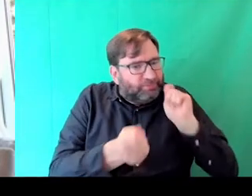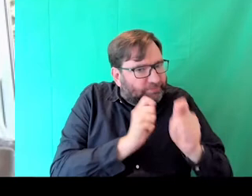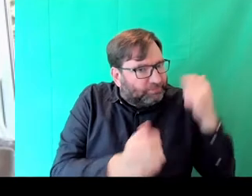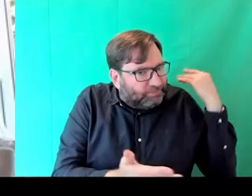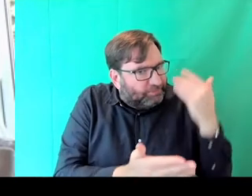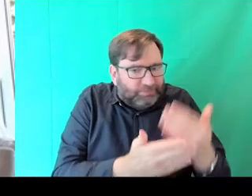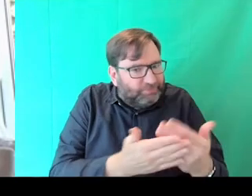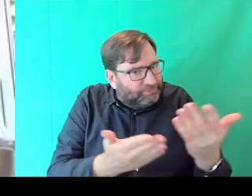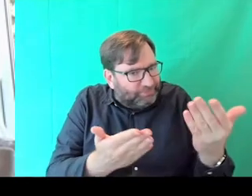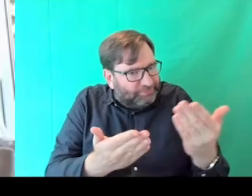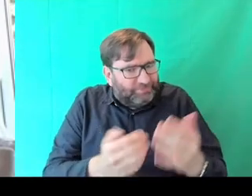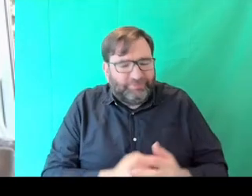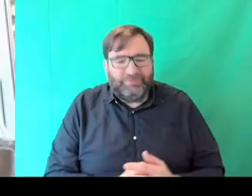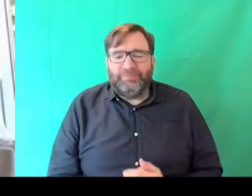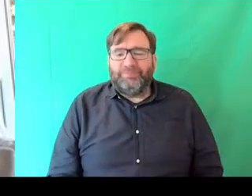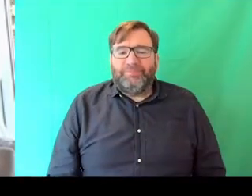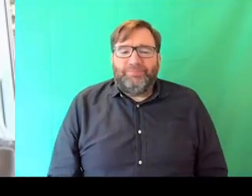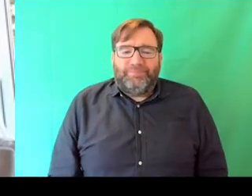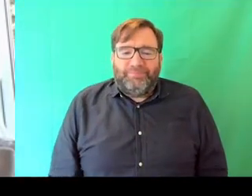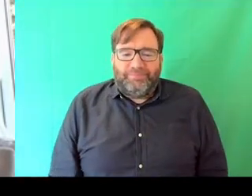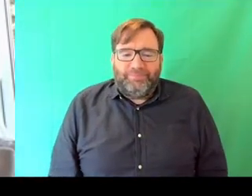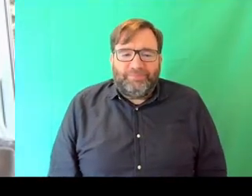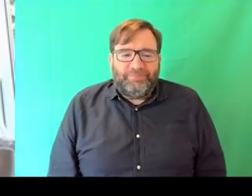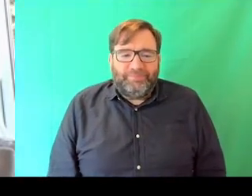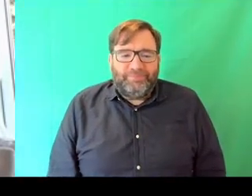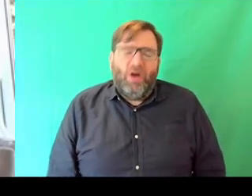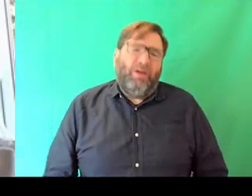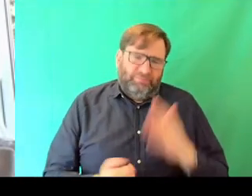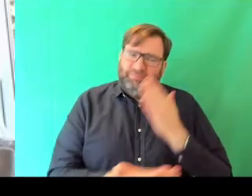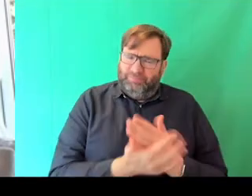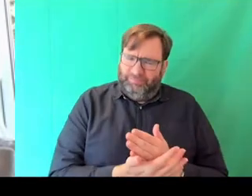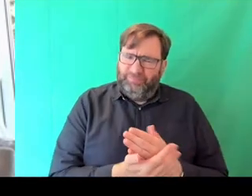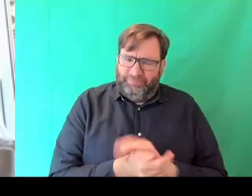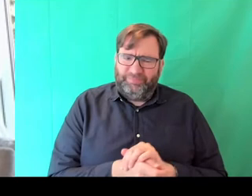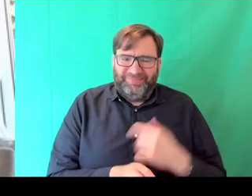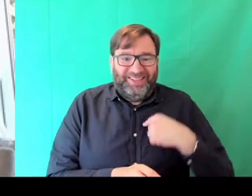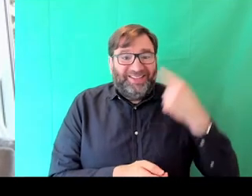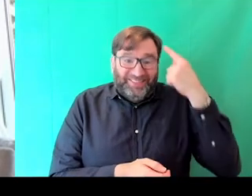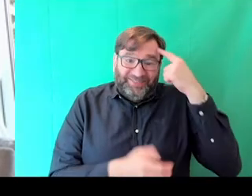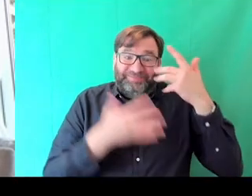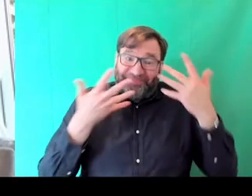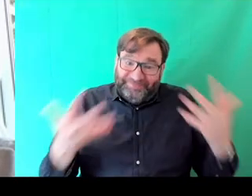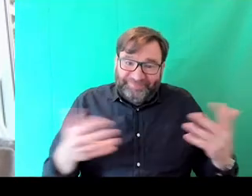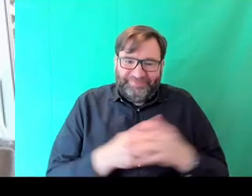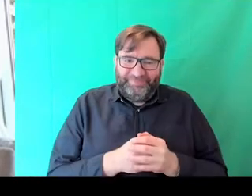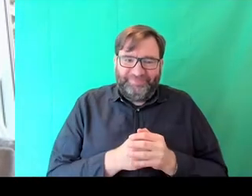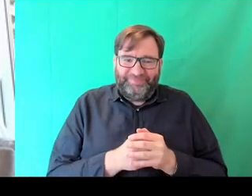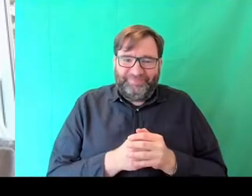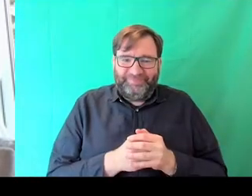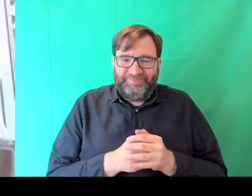and convey around coaching people, around talking to people with disabilities, is that people with disabilities are